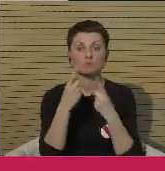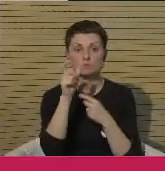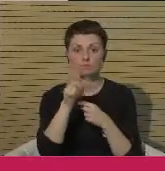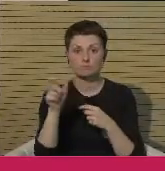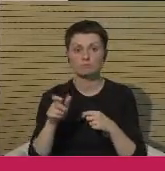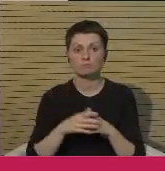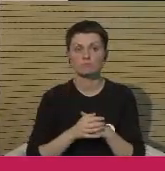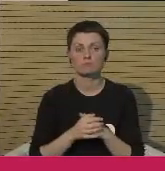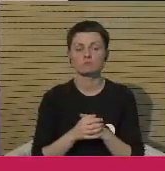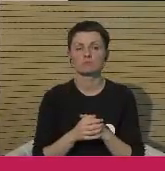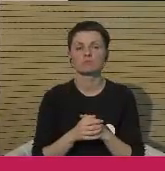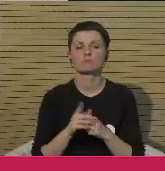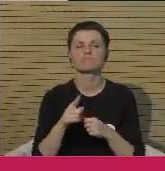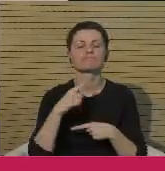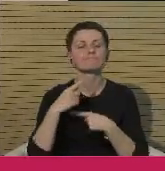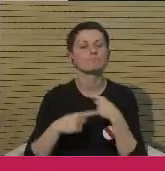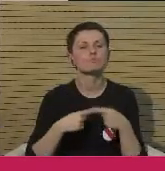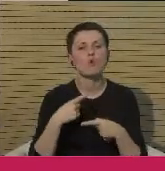on.